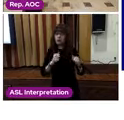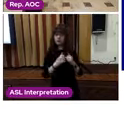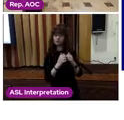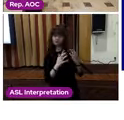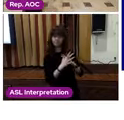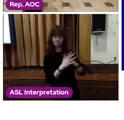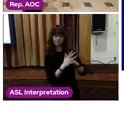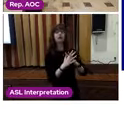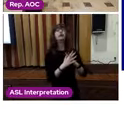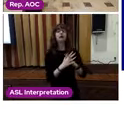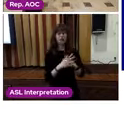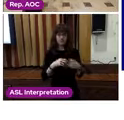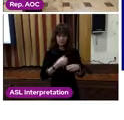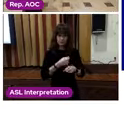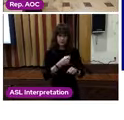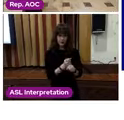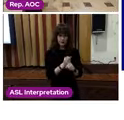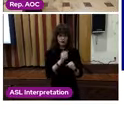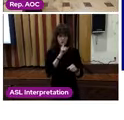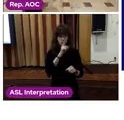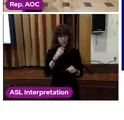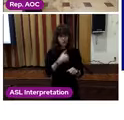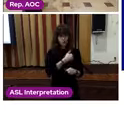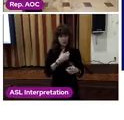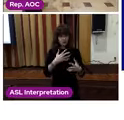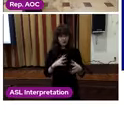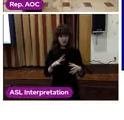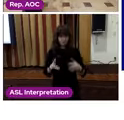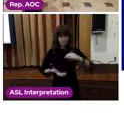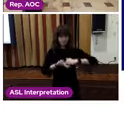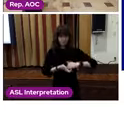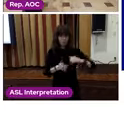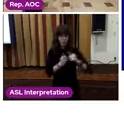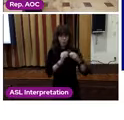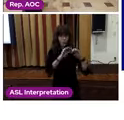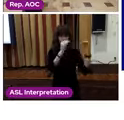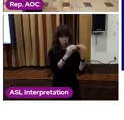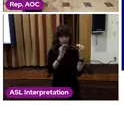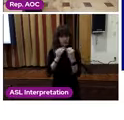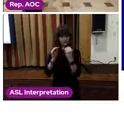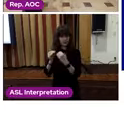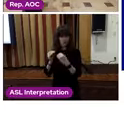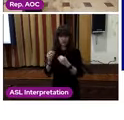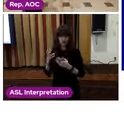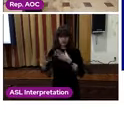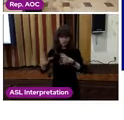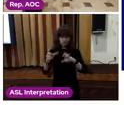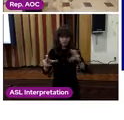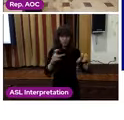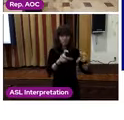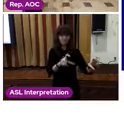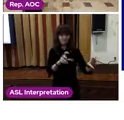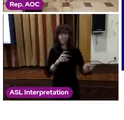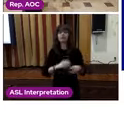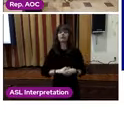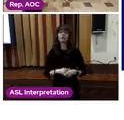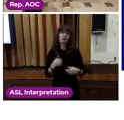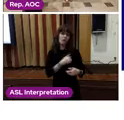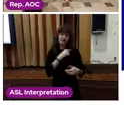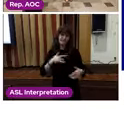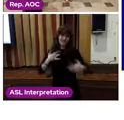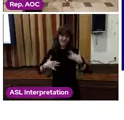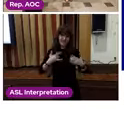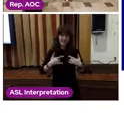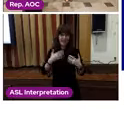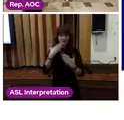work with organizations to get some more of this stuff done. So we're really, really excited about that, and I want to thank you all,